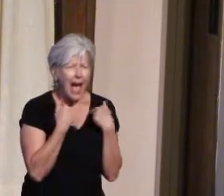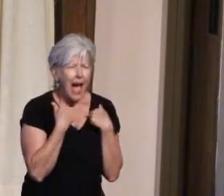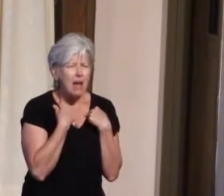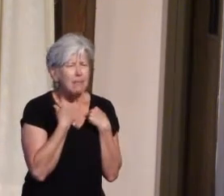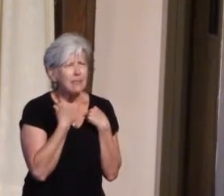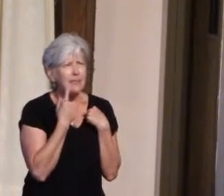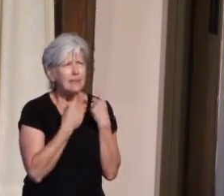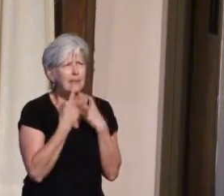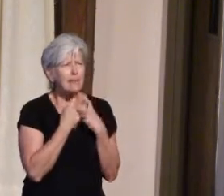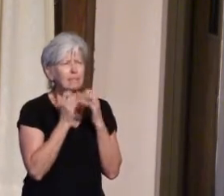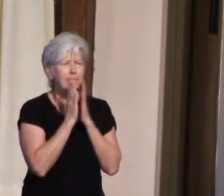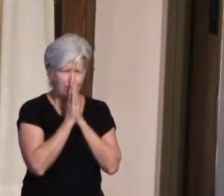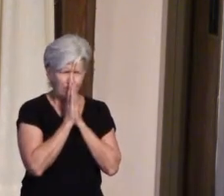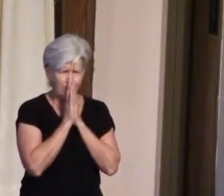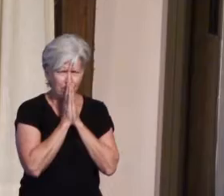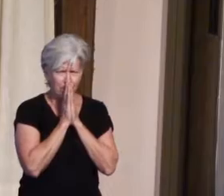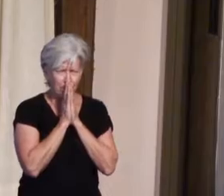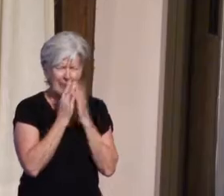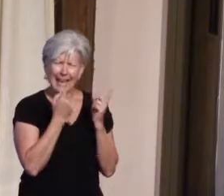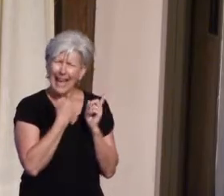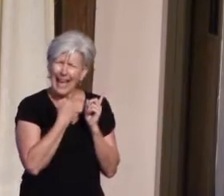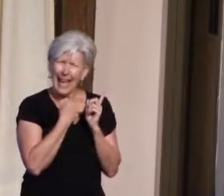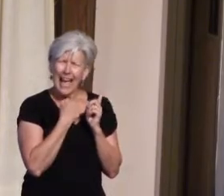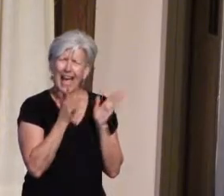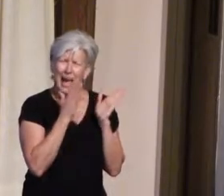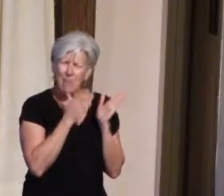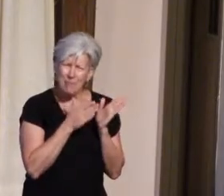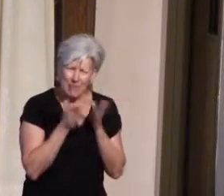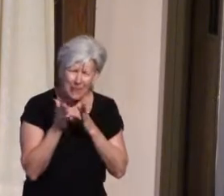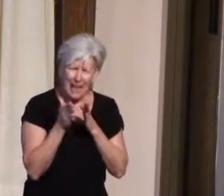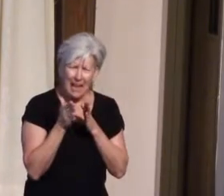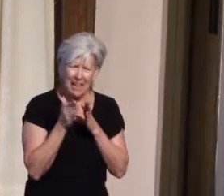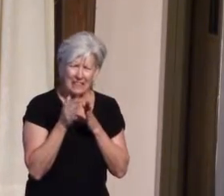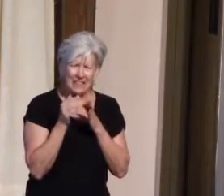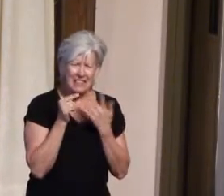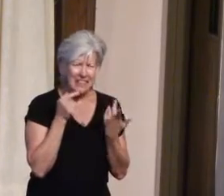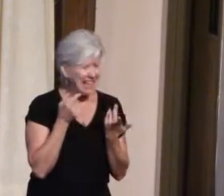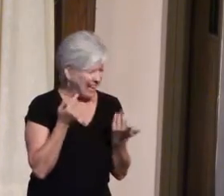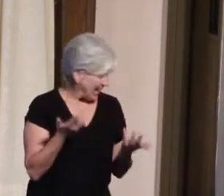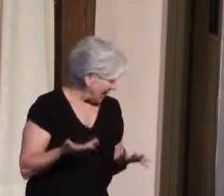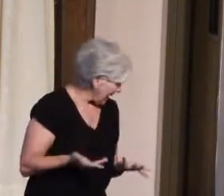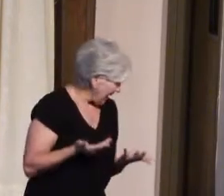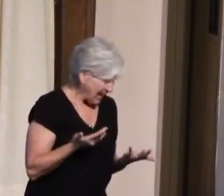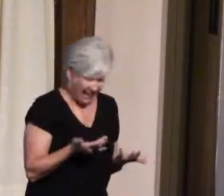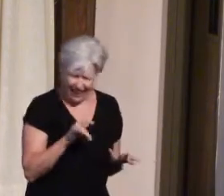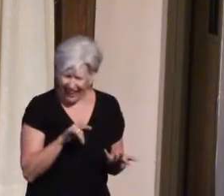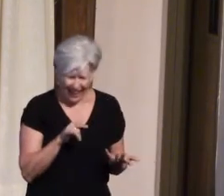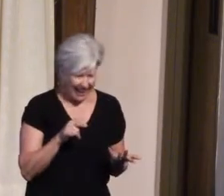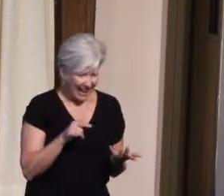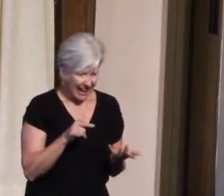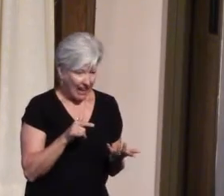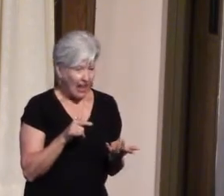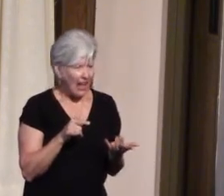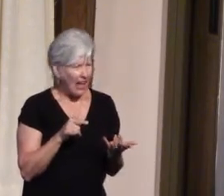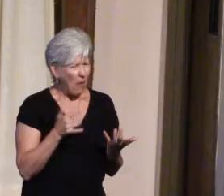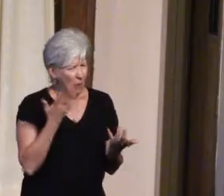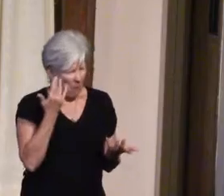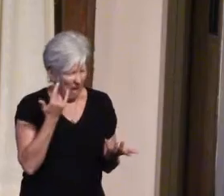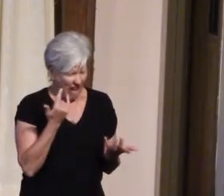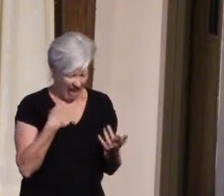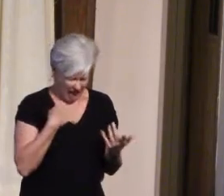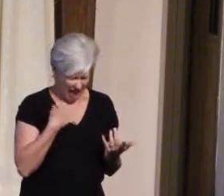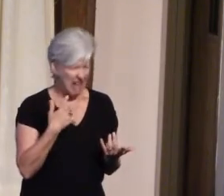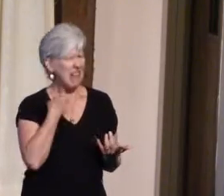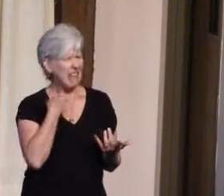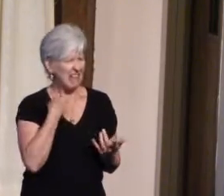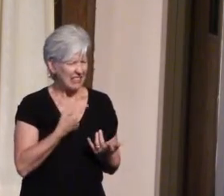so well. I planned it so perfectly. I chose my seat. And then I remembered, you know, the flight was canceled